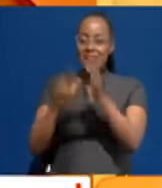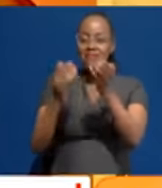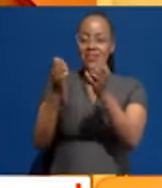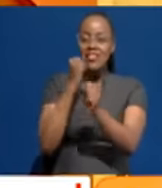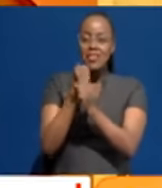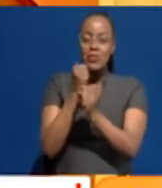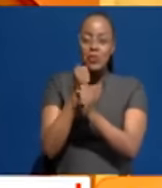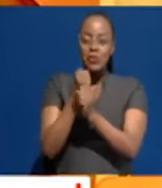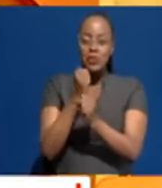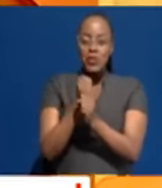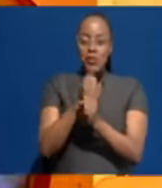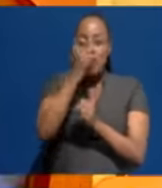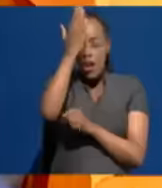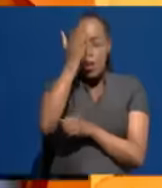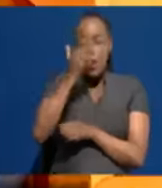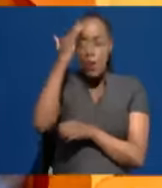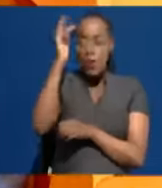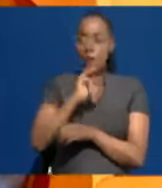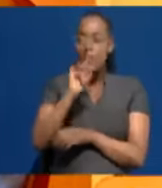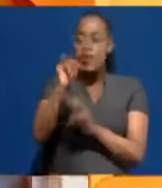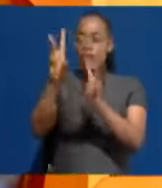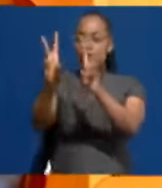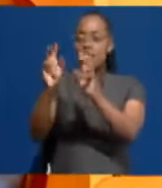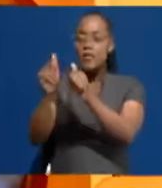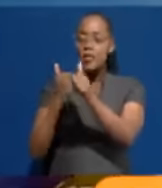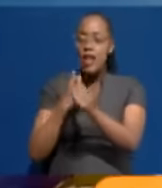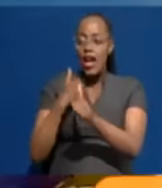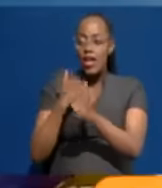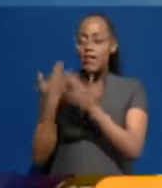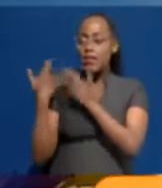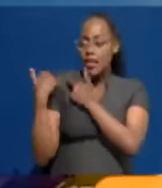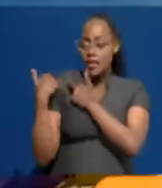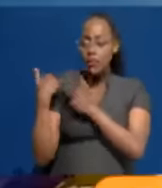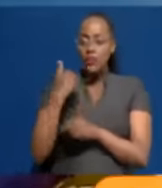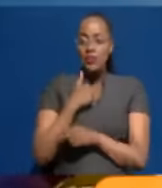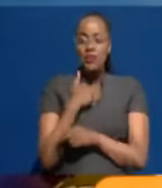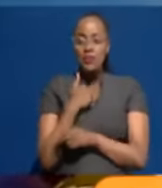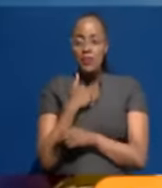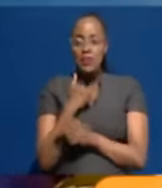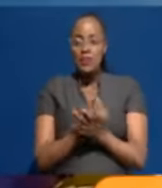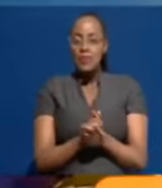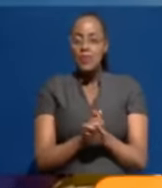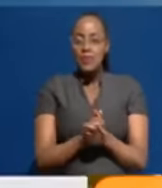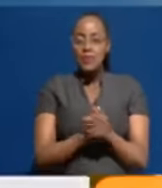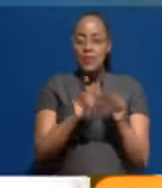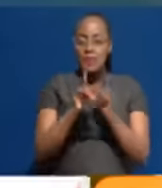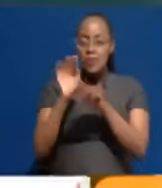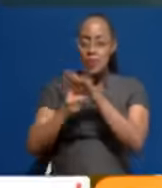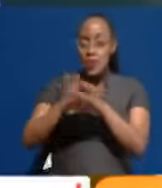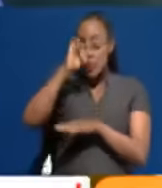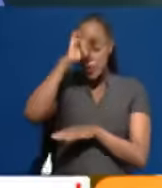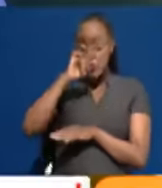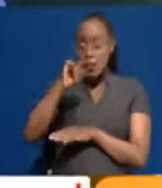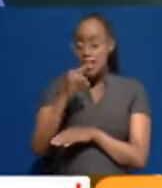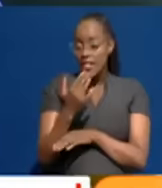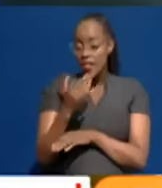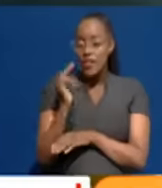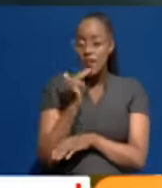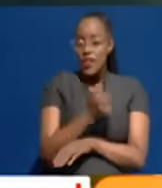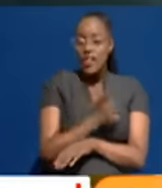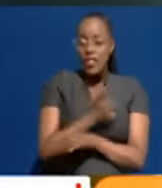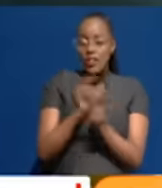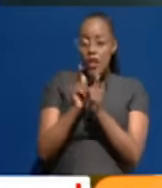done. Because I know this is one of the issues which are under your domain. Is it prudent or is it a good policy for us to